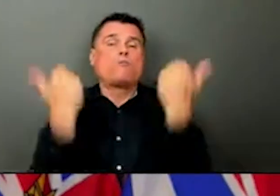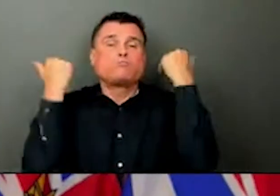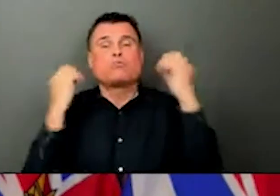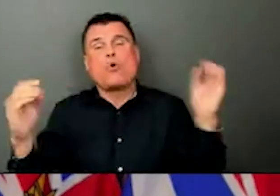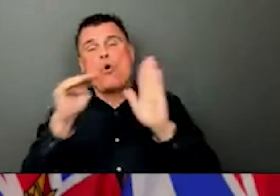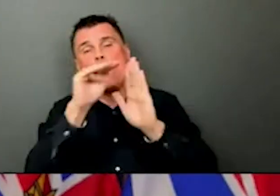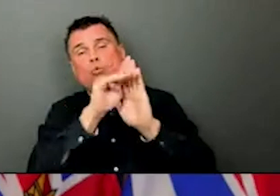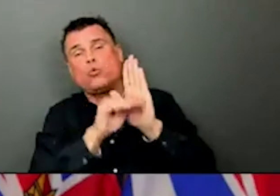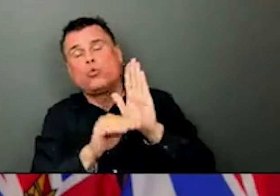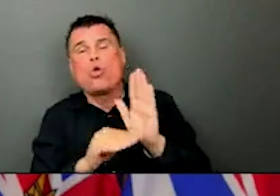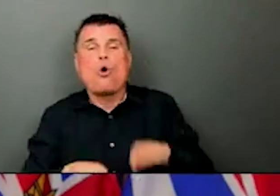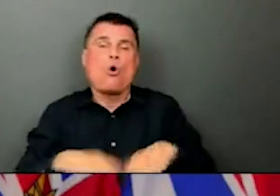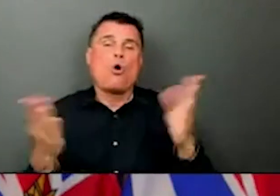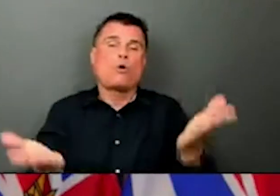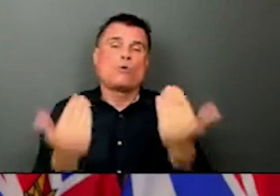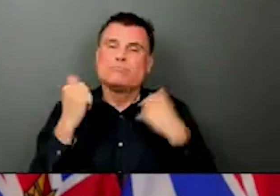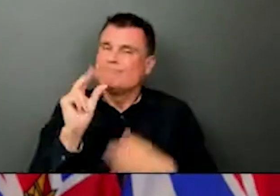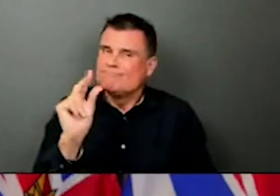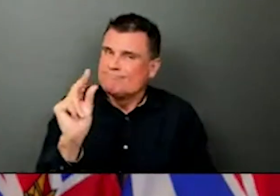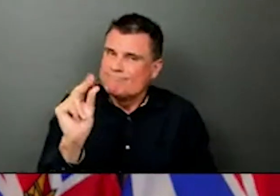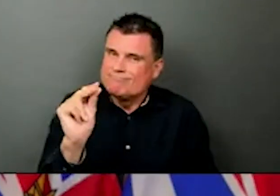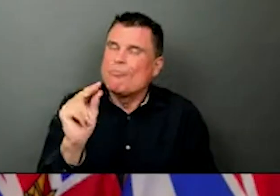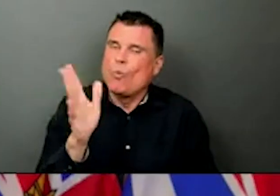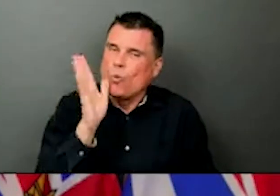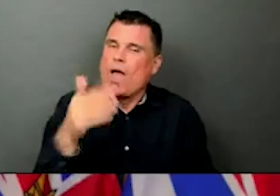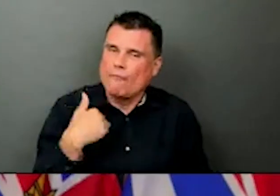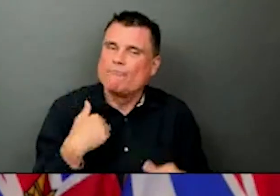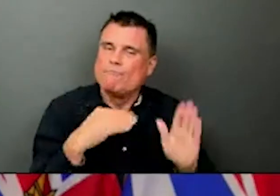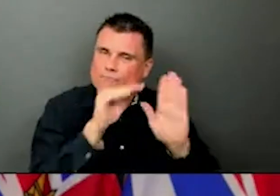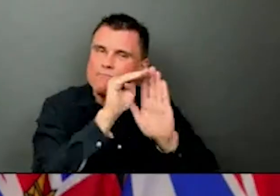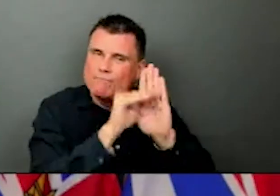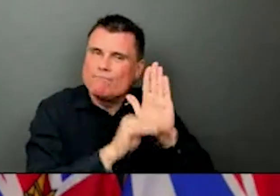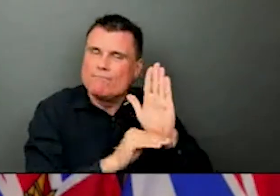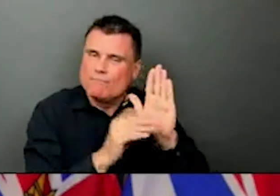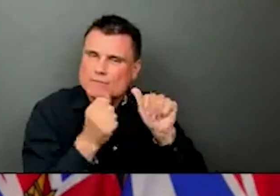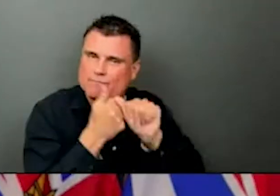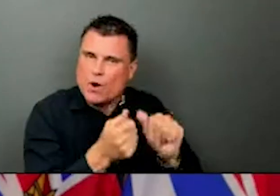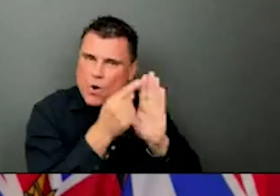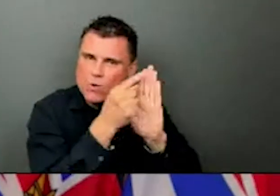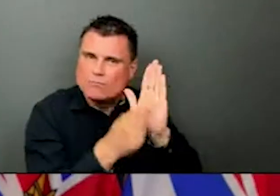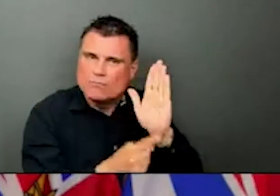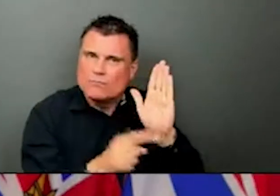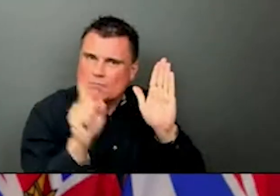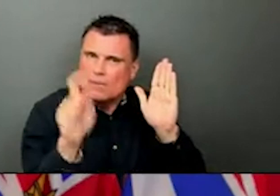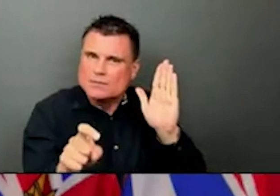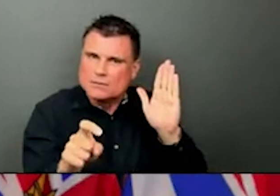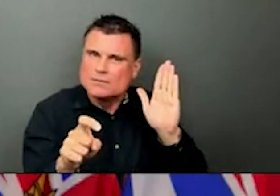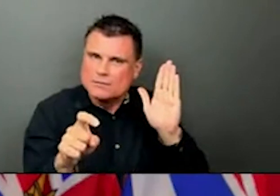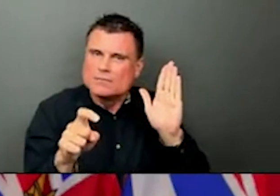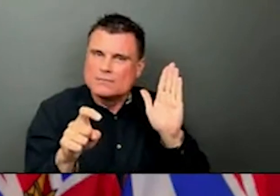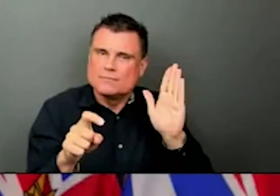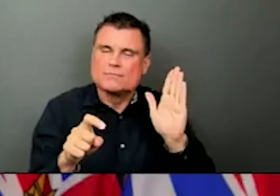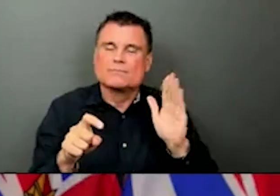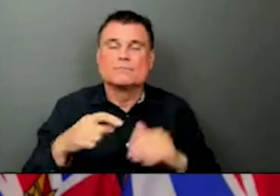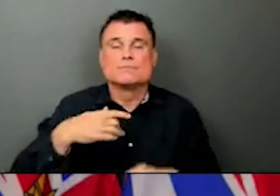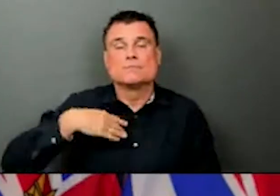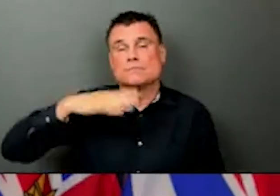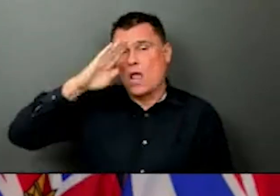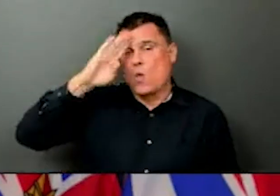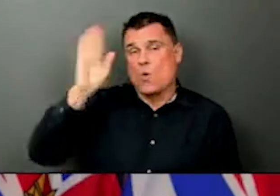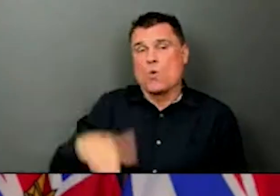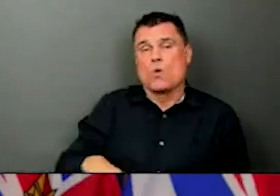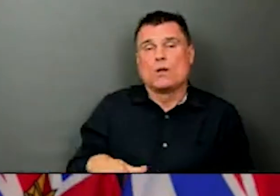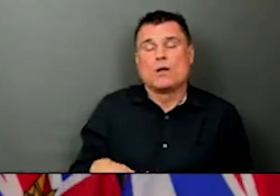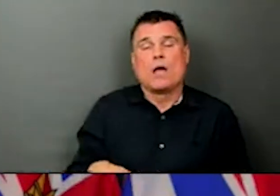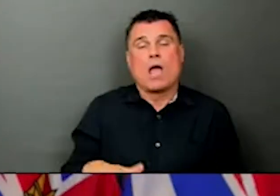that in advance of all that, the federal government is working on. I know this is something that will be the subject of the Premier's discussions with the